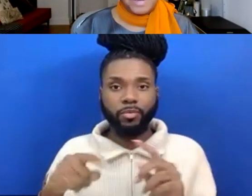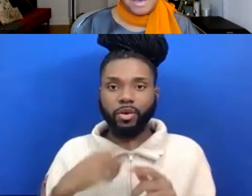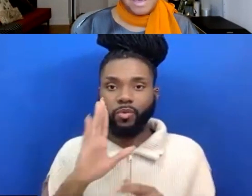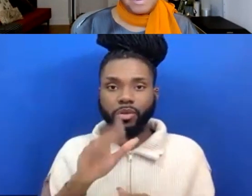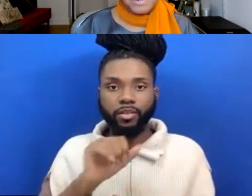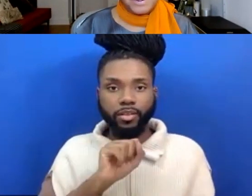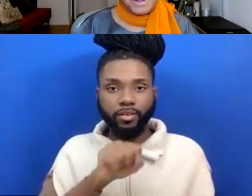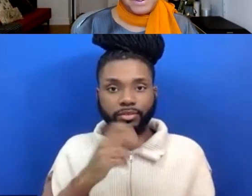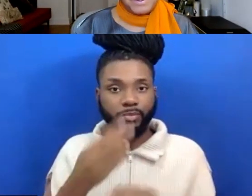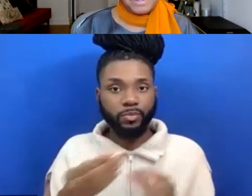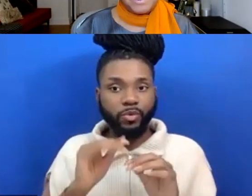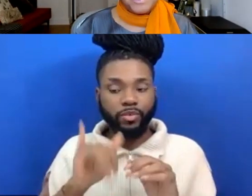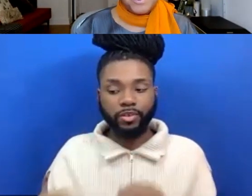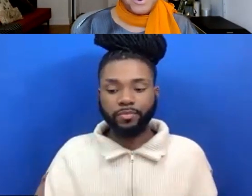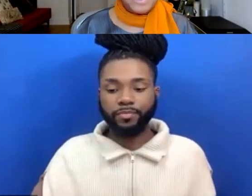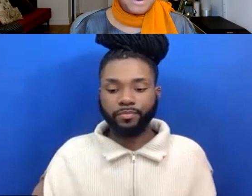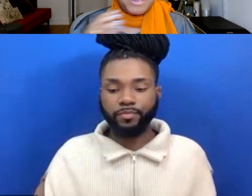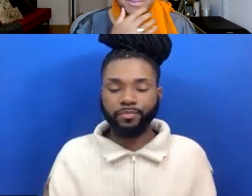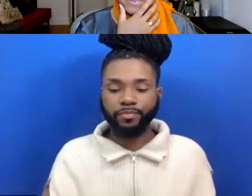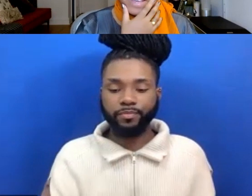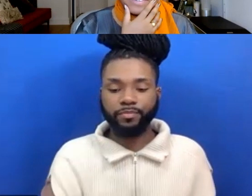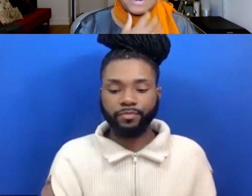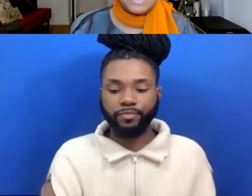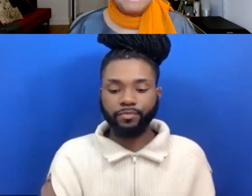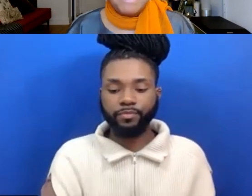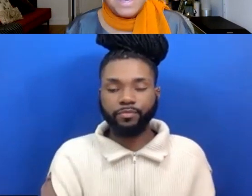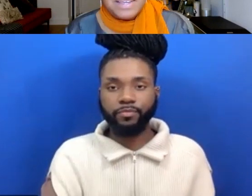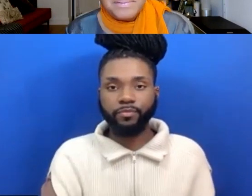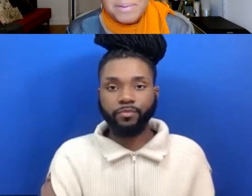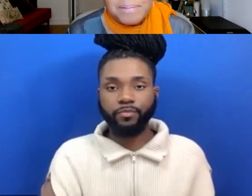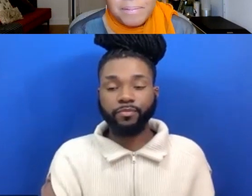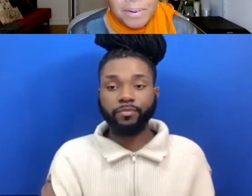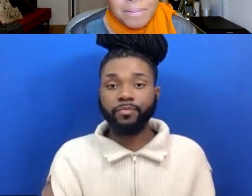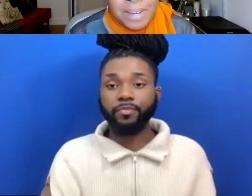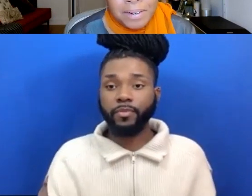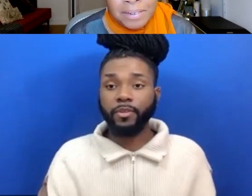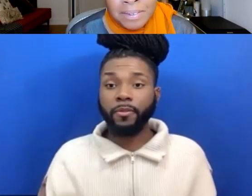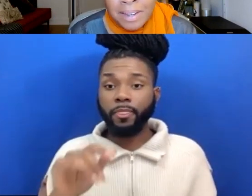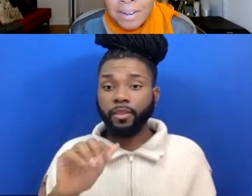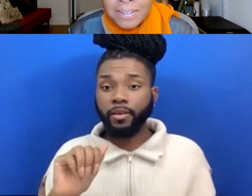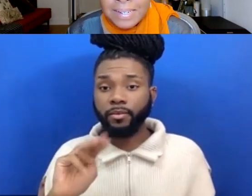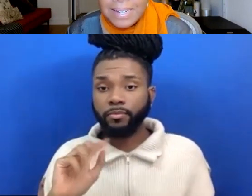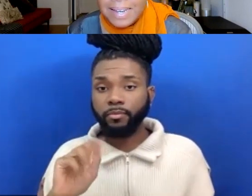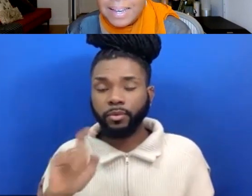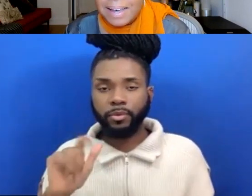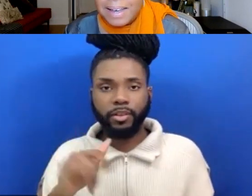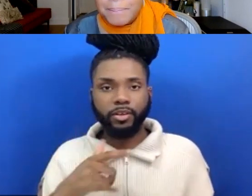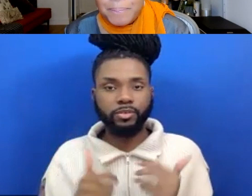Yeah, no, I absolutely agree, Michael, with it. Those were the works that I was the most fascinated by from Deana